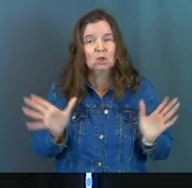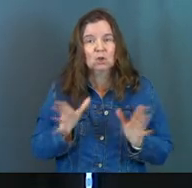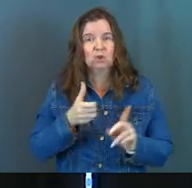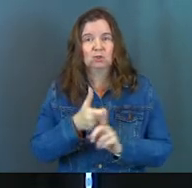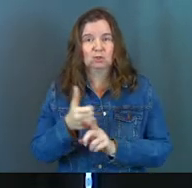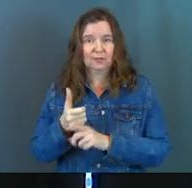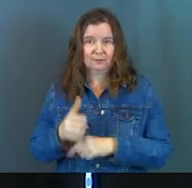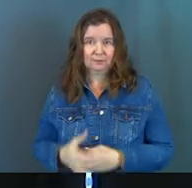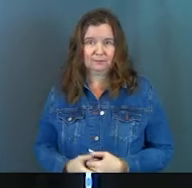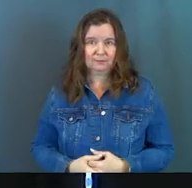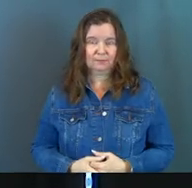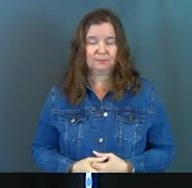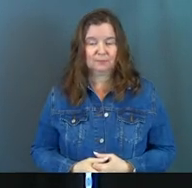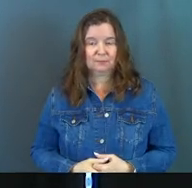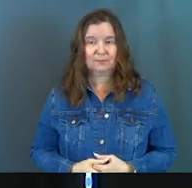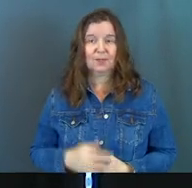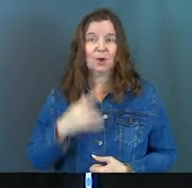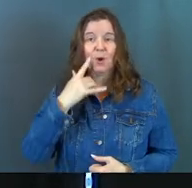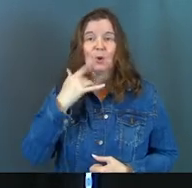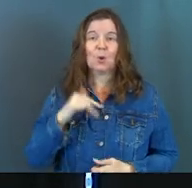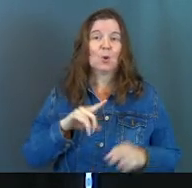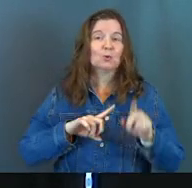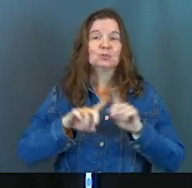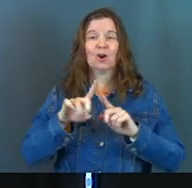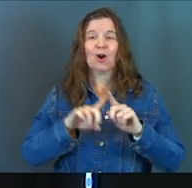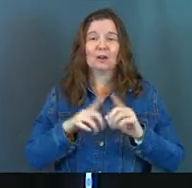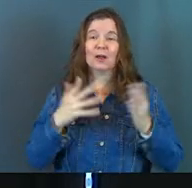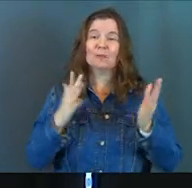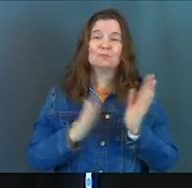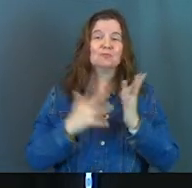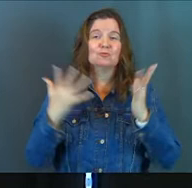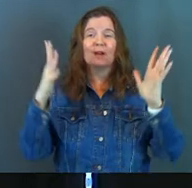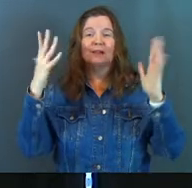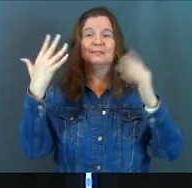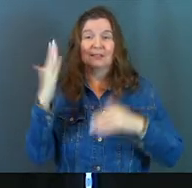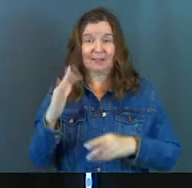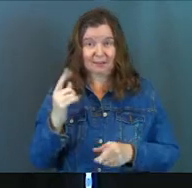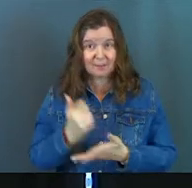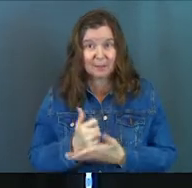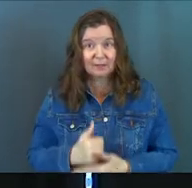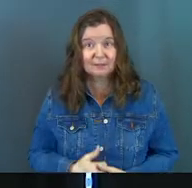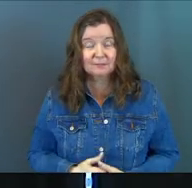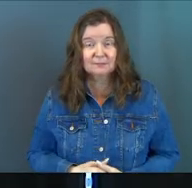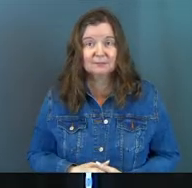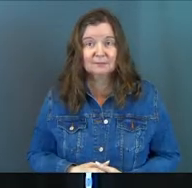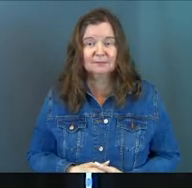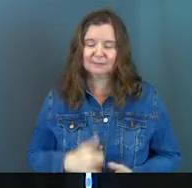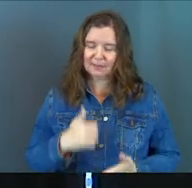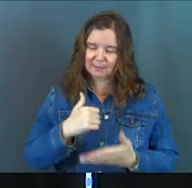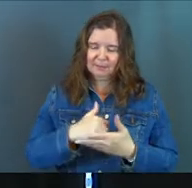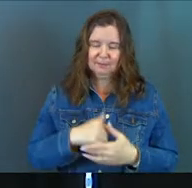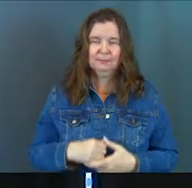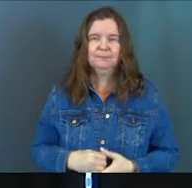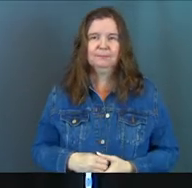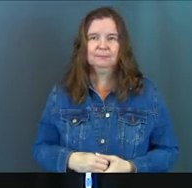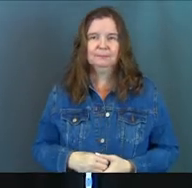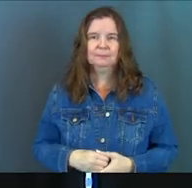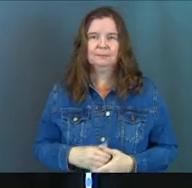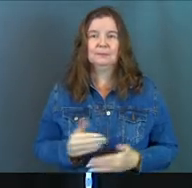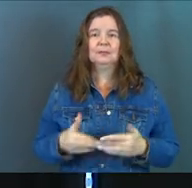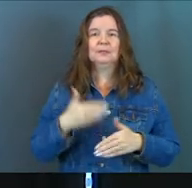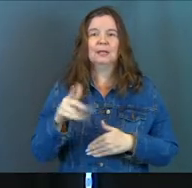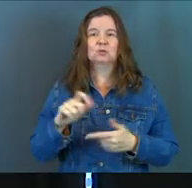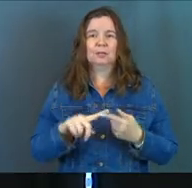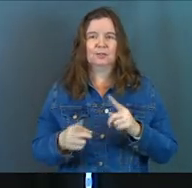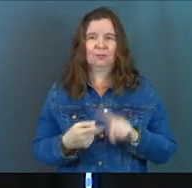Encourage yourselves. Gold star. Praise God. Amen? Amen. Next, you